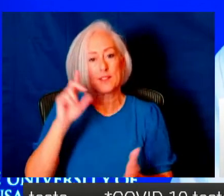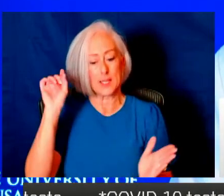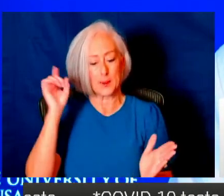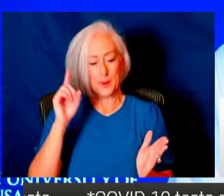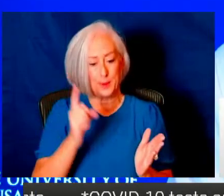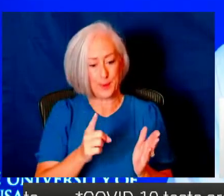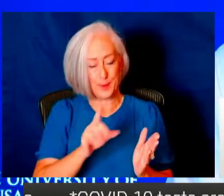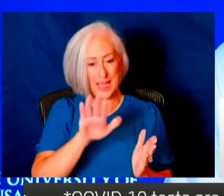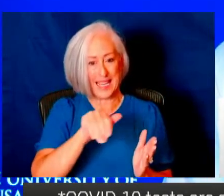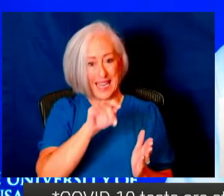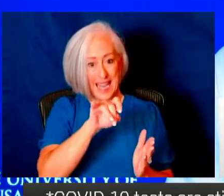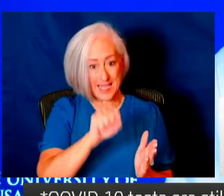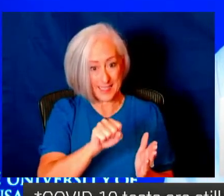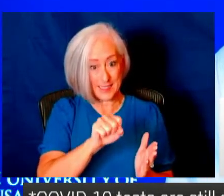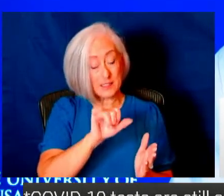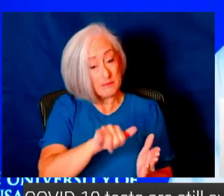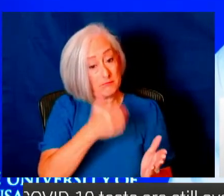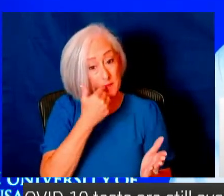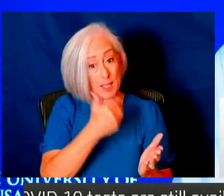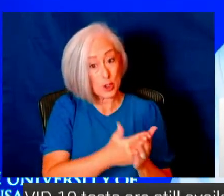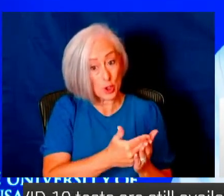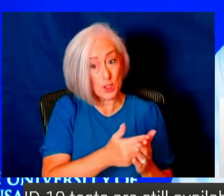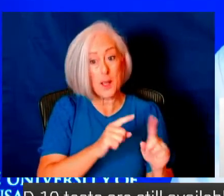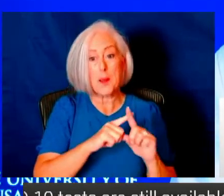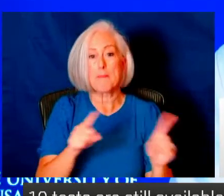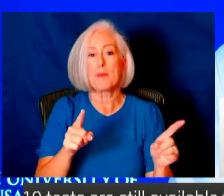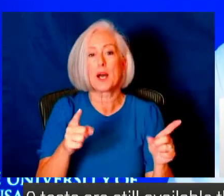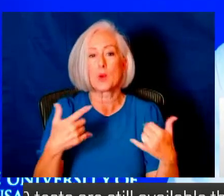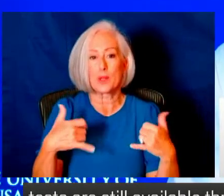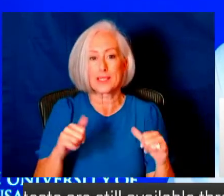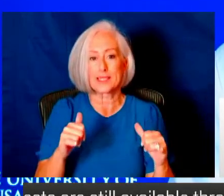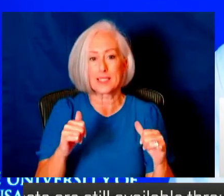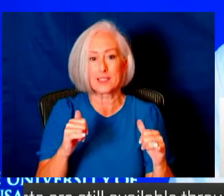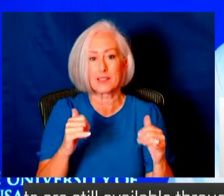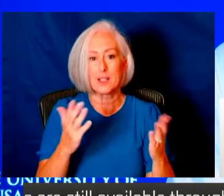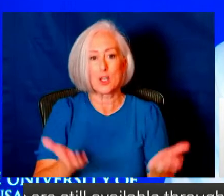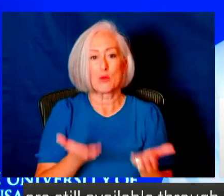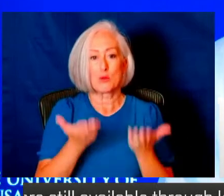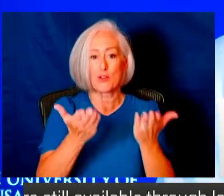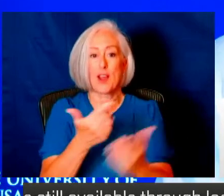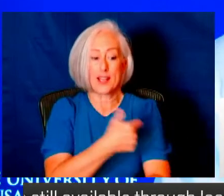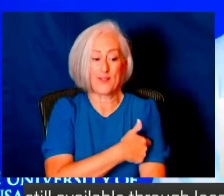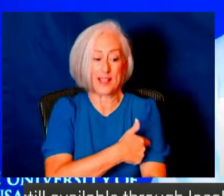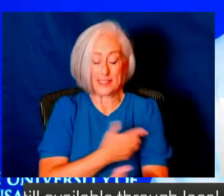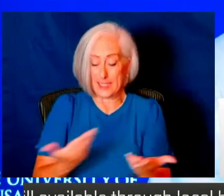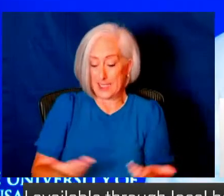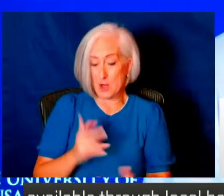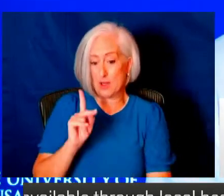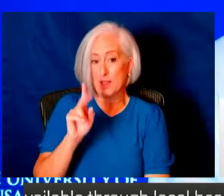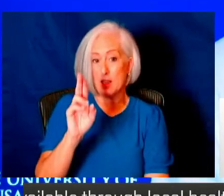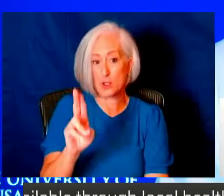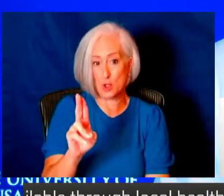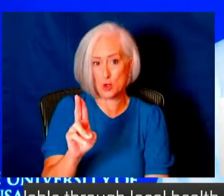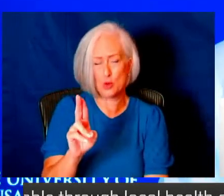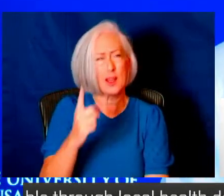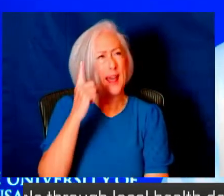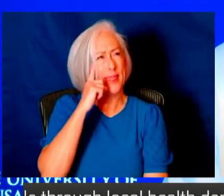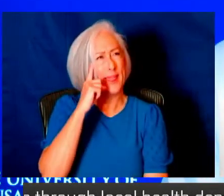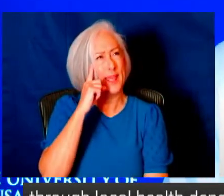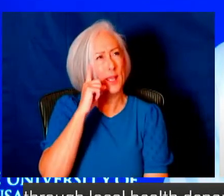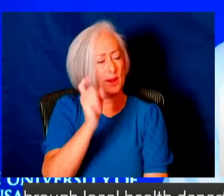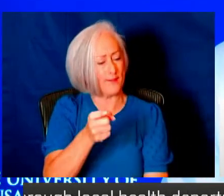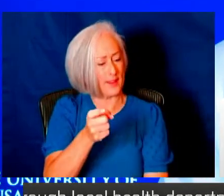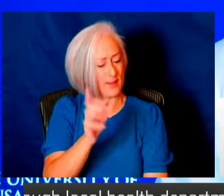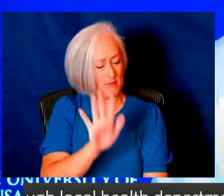is a good thing as well. But we are still giving the vaccine here at the health system. We have given just over 100 doses now, so I